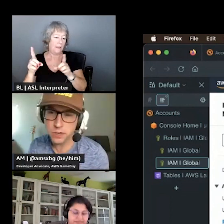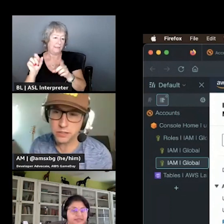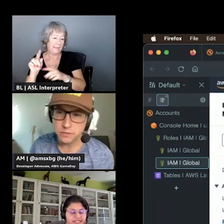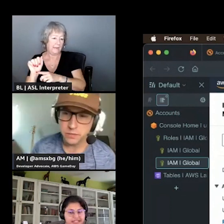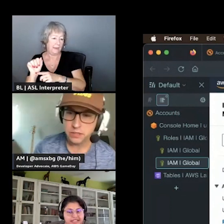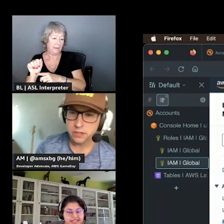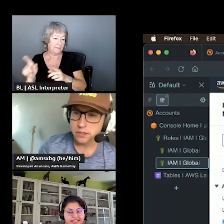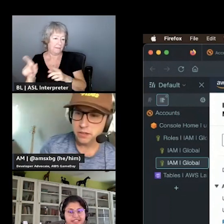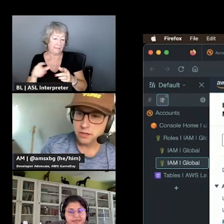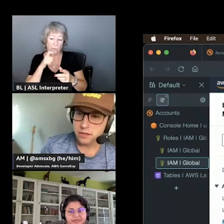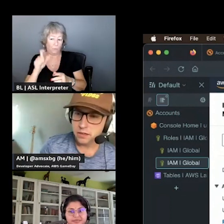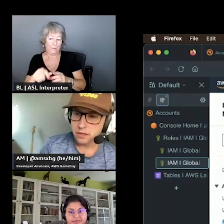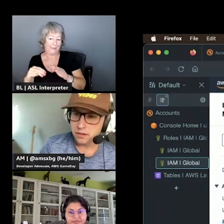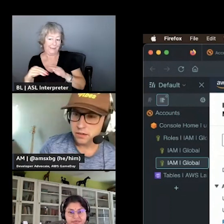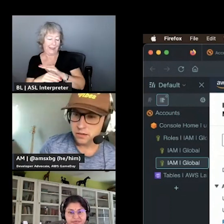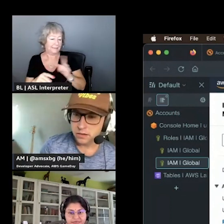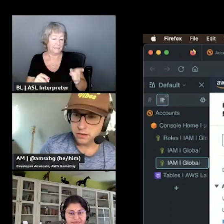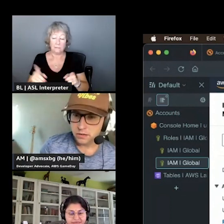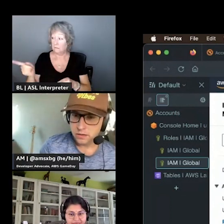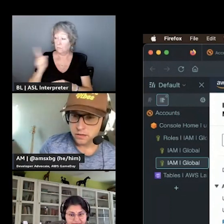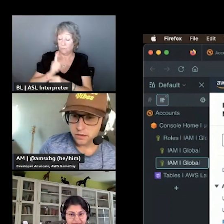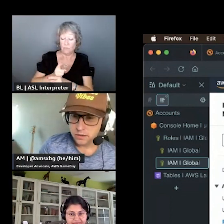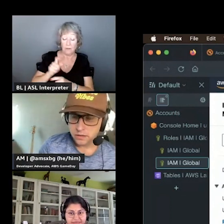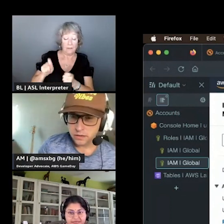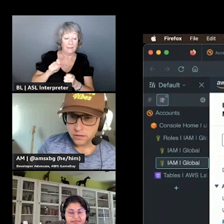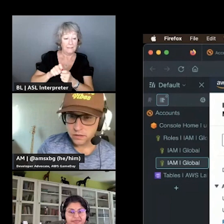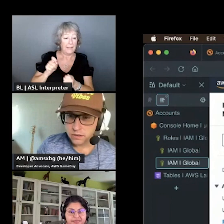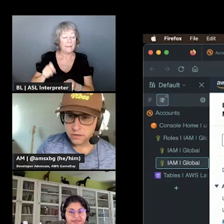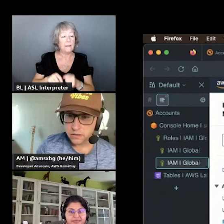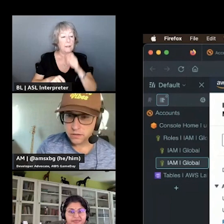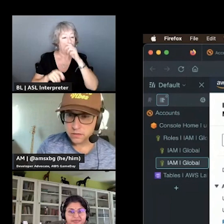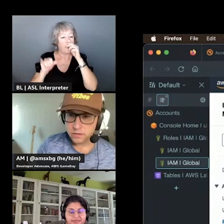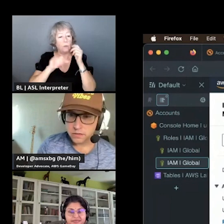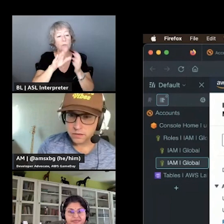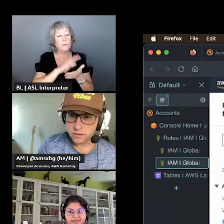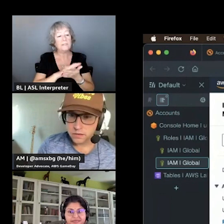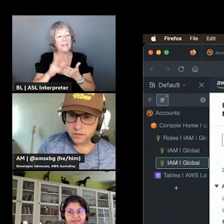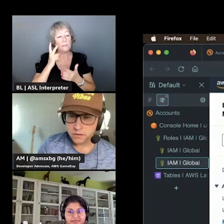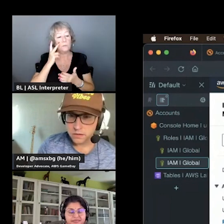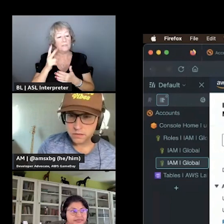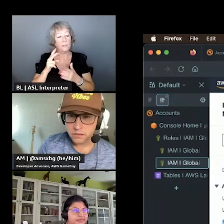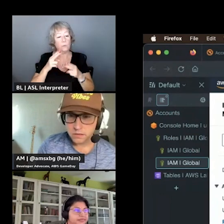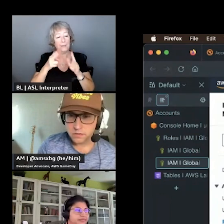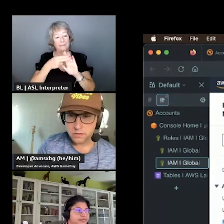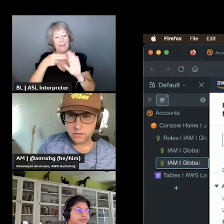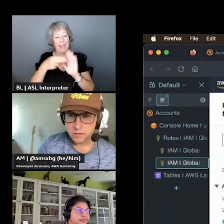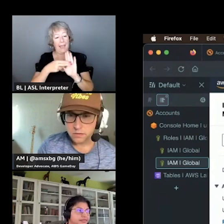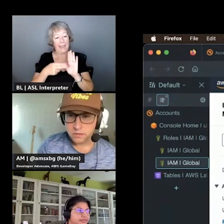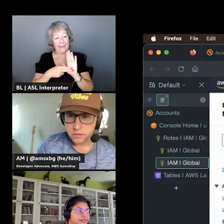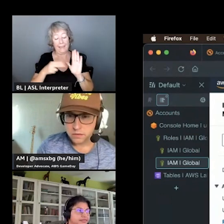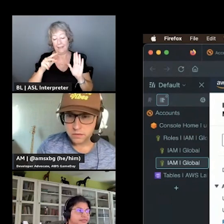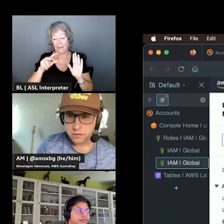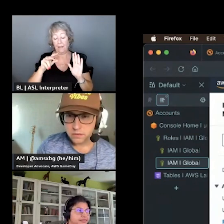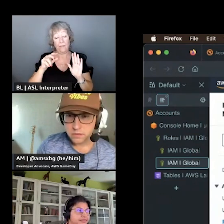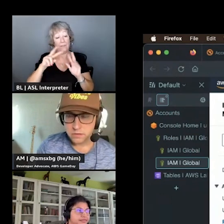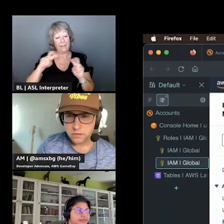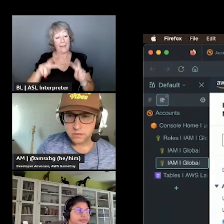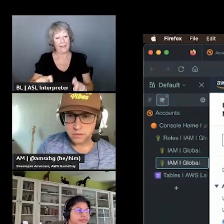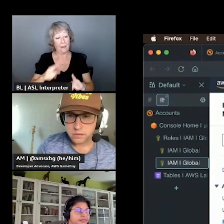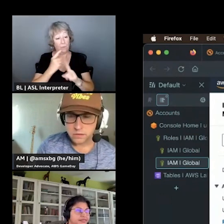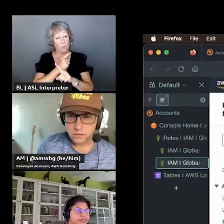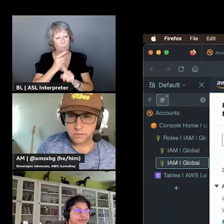Cool. Awesome. It was nice to see the call out for the tags, so you can tag the data appropriately for the analyst just to give them